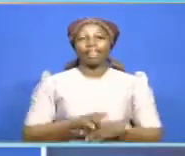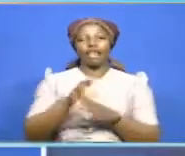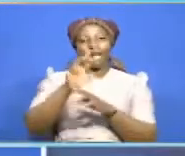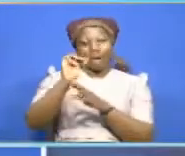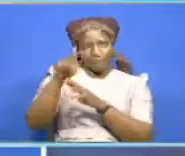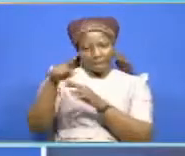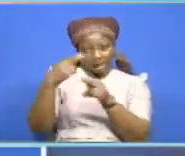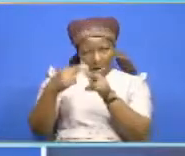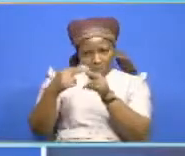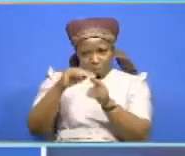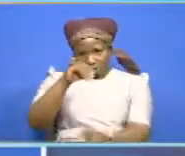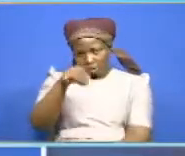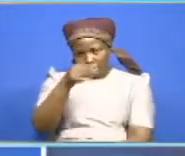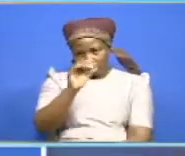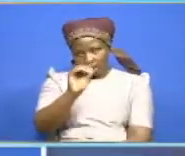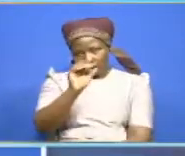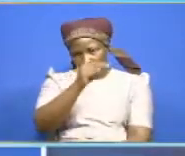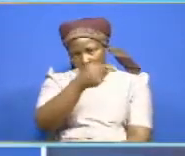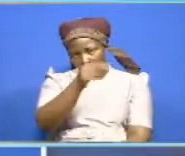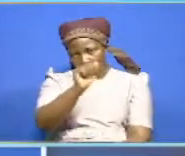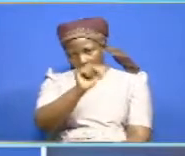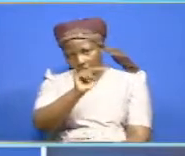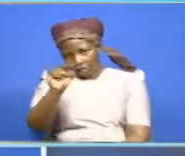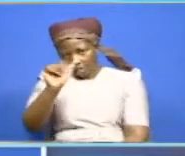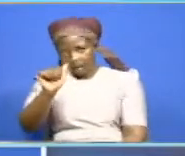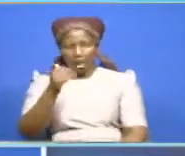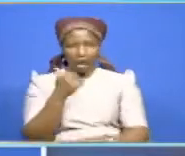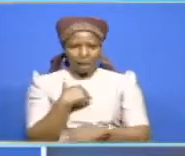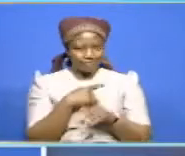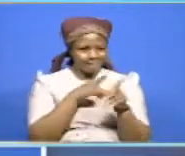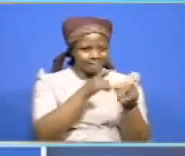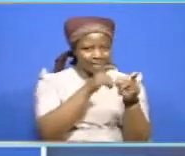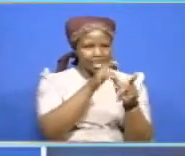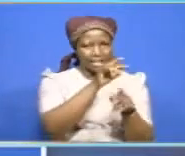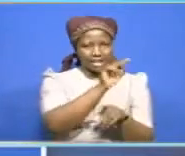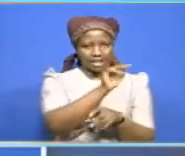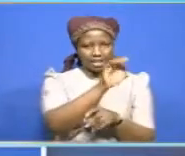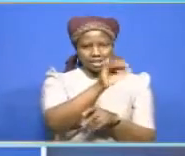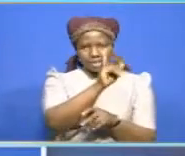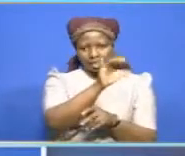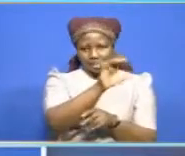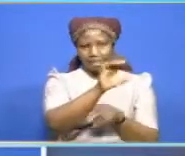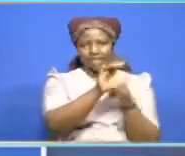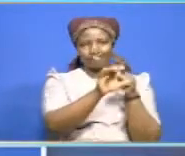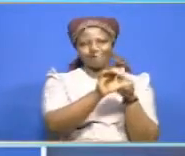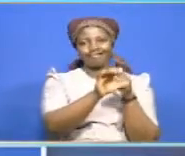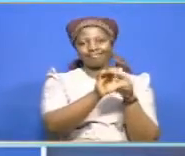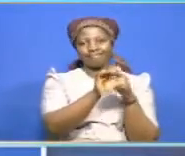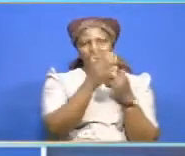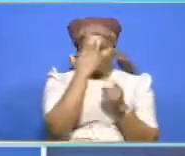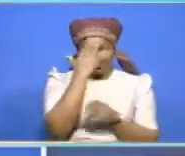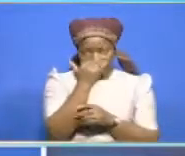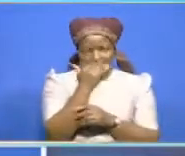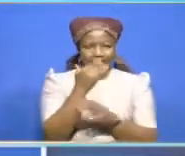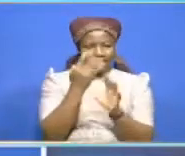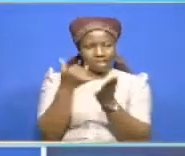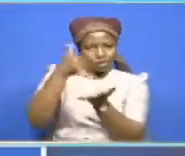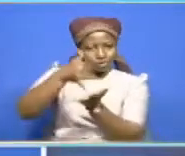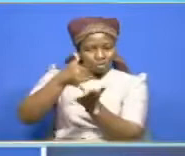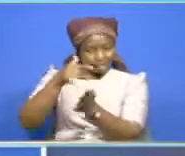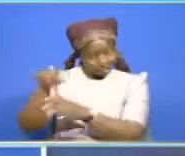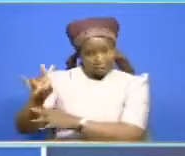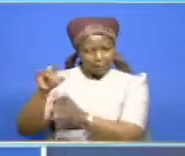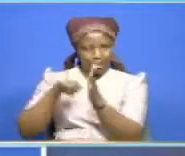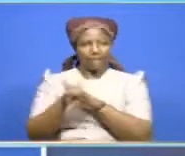Parliament Johanna Ng’eno has taken a swipe at the National Cohesion and Integration Commission for including him in the list